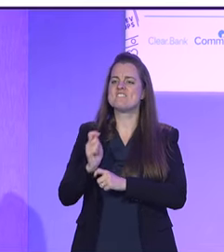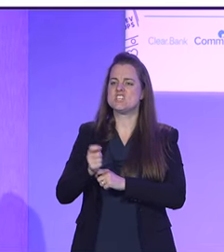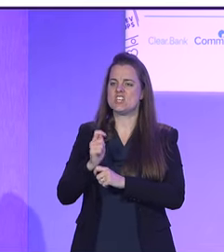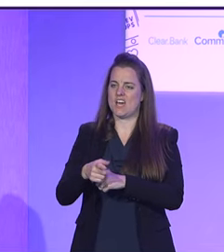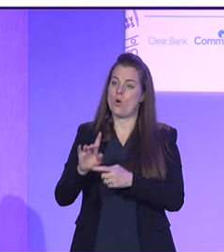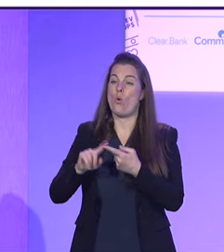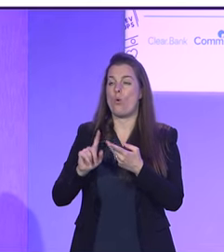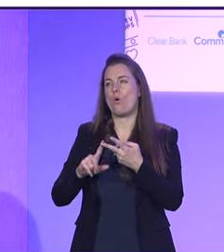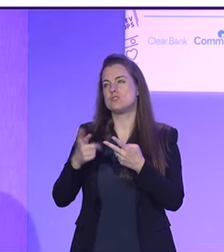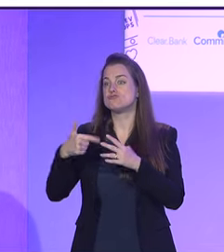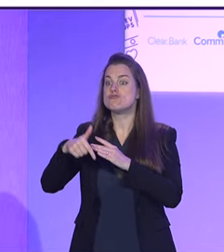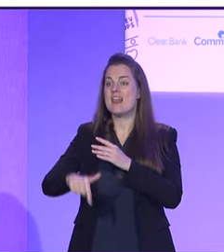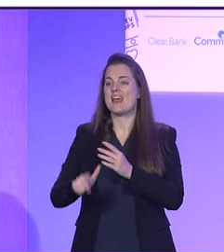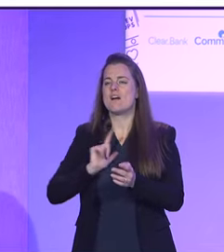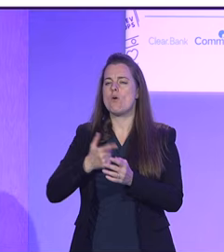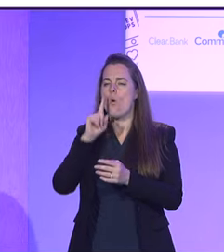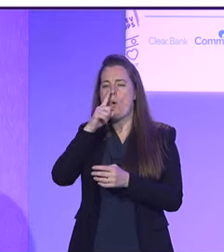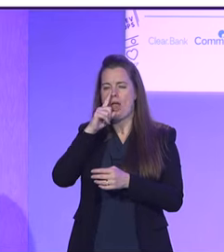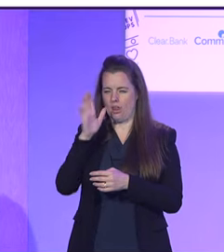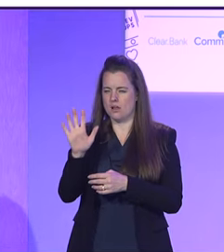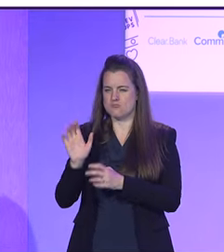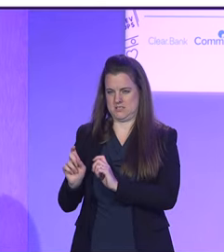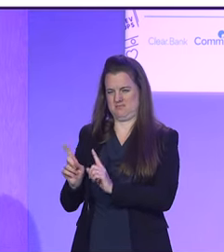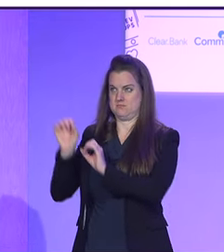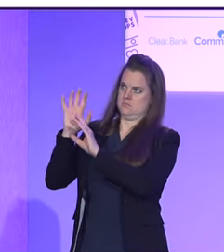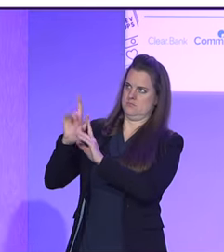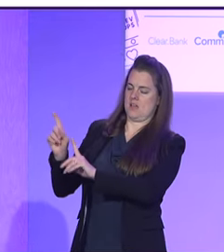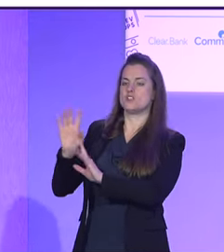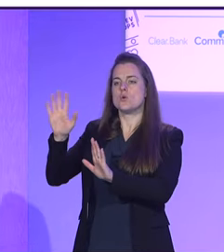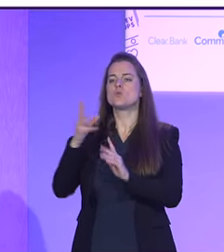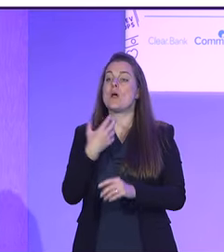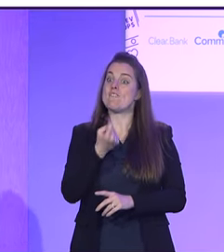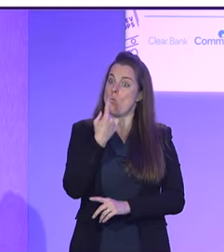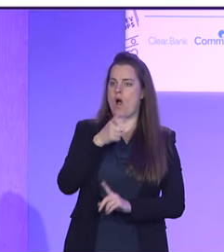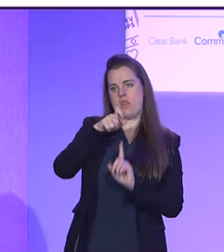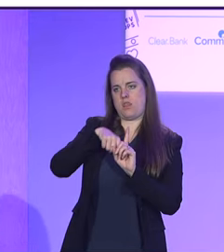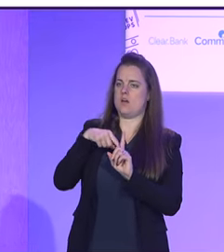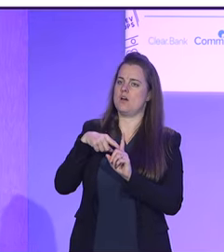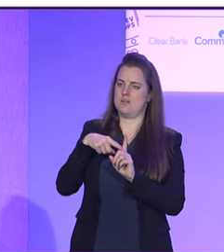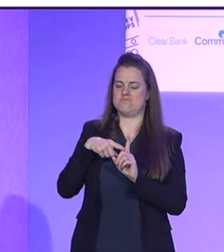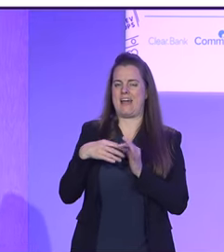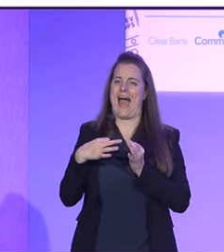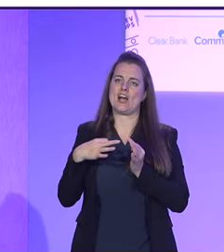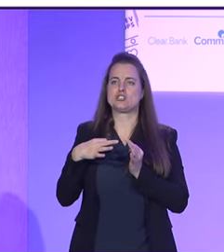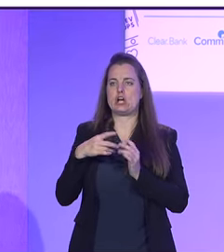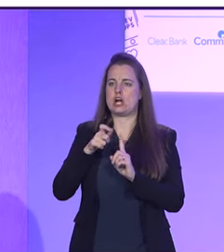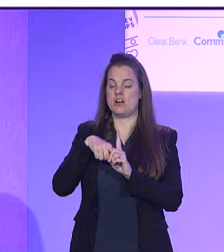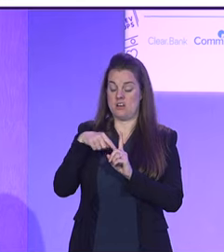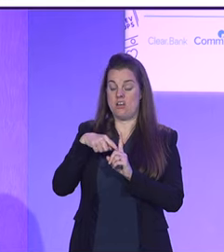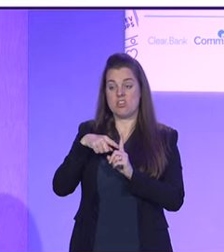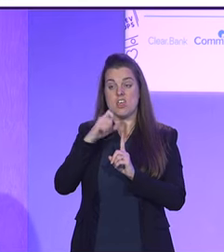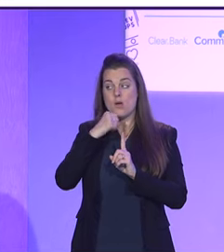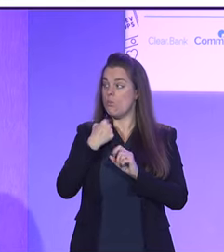oil. So here in this example, you have one actor, and this actor will do